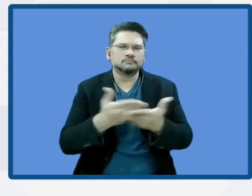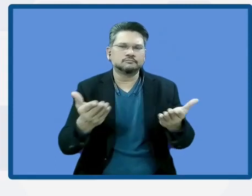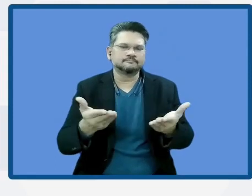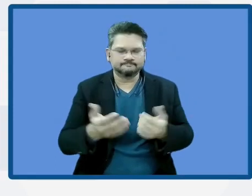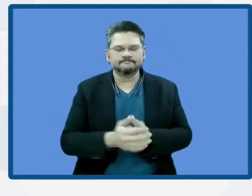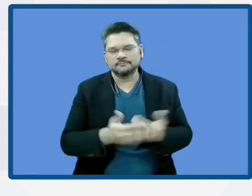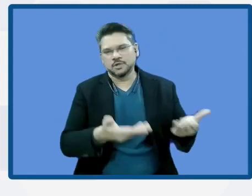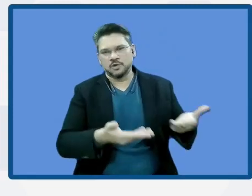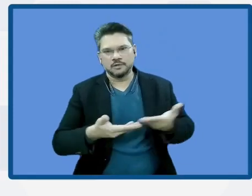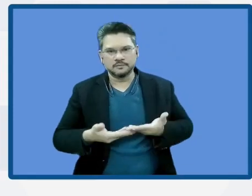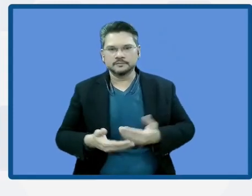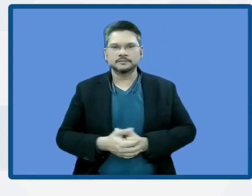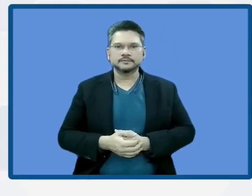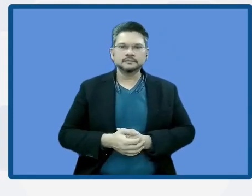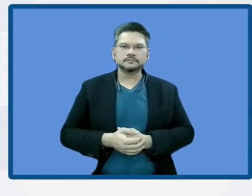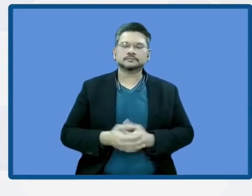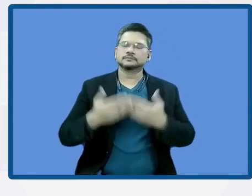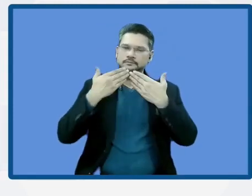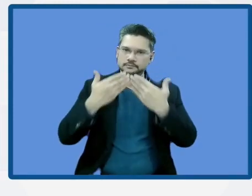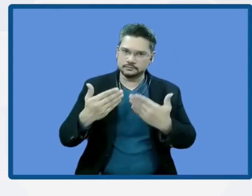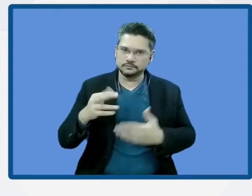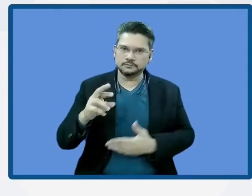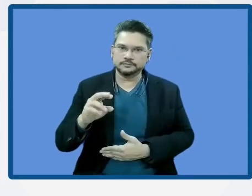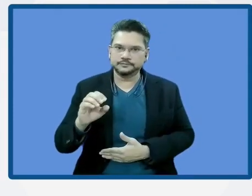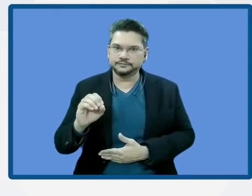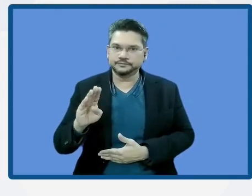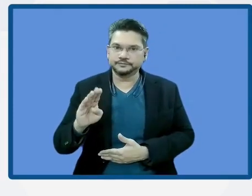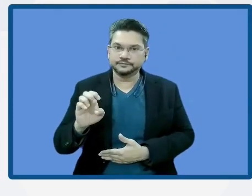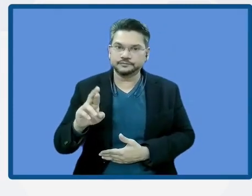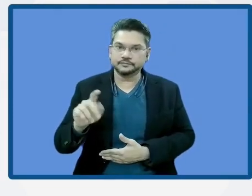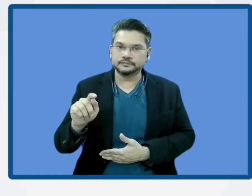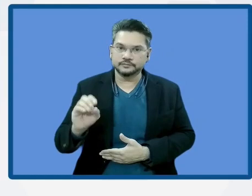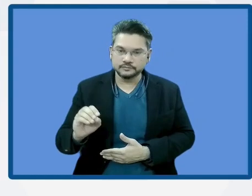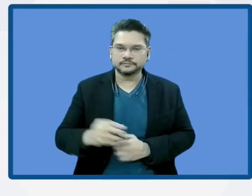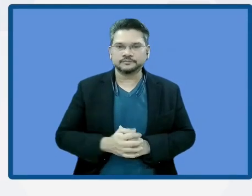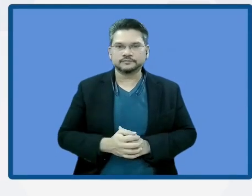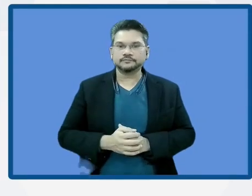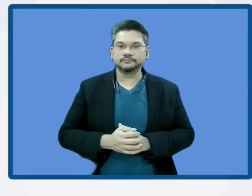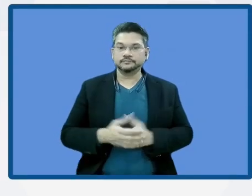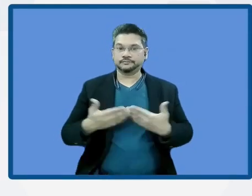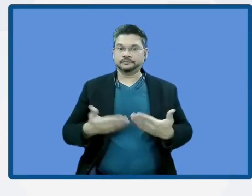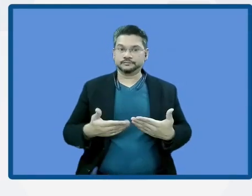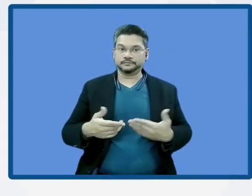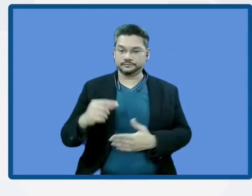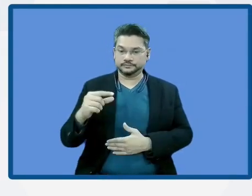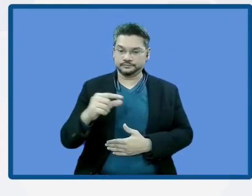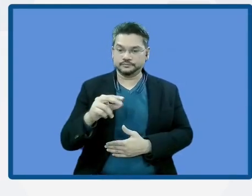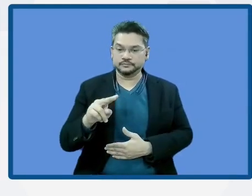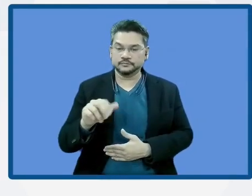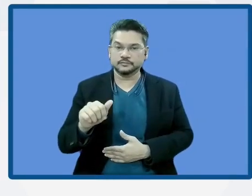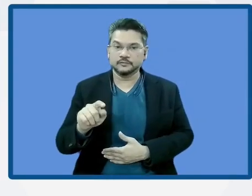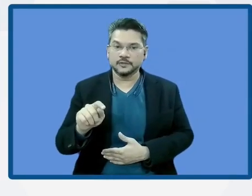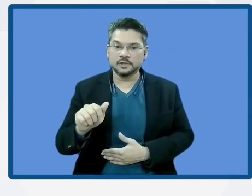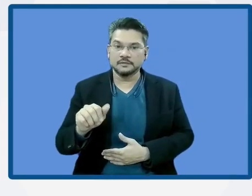Thank you so much, Roberto. Well, to begin with, I would like to say that Guatemala is one of the countries with